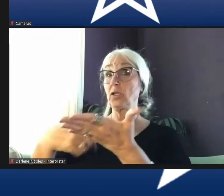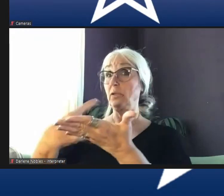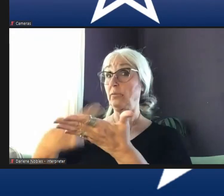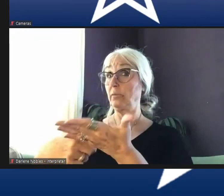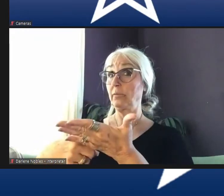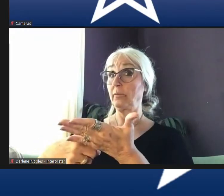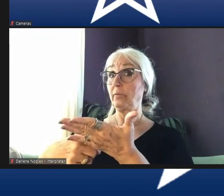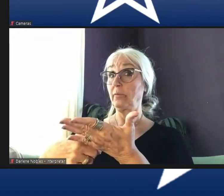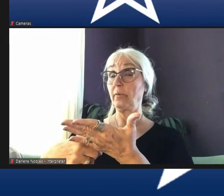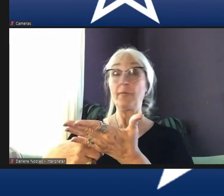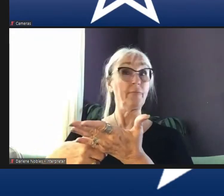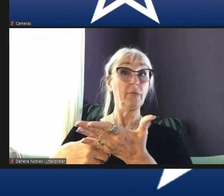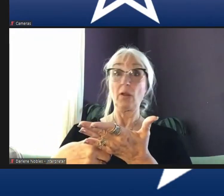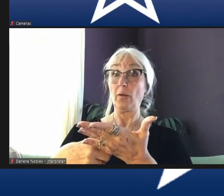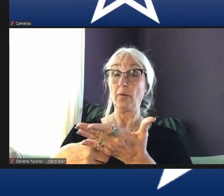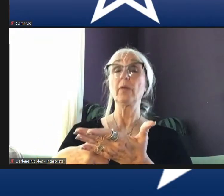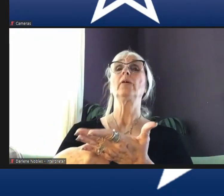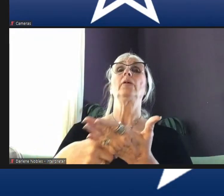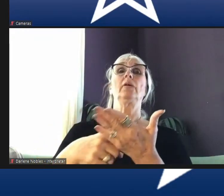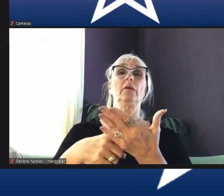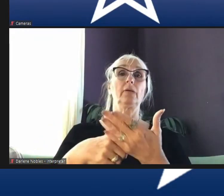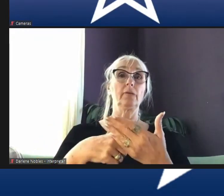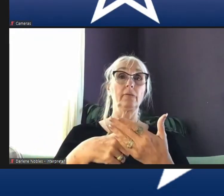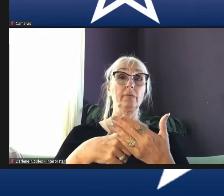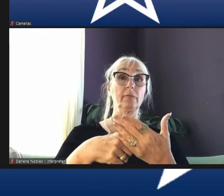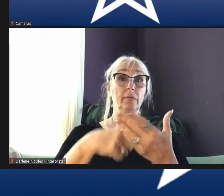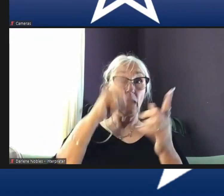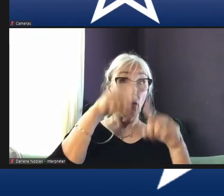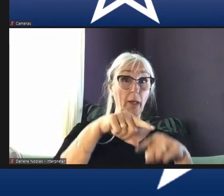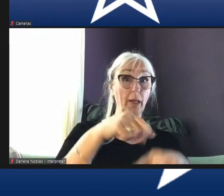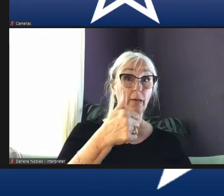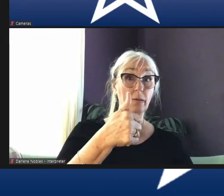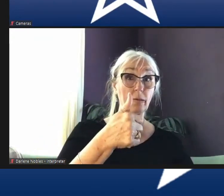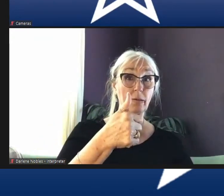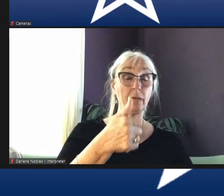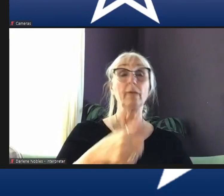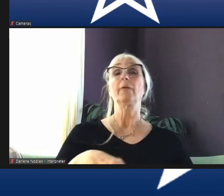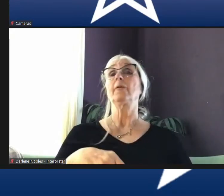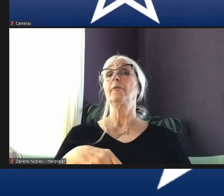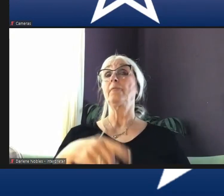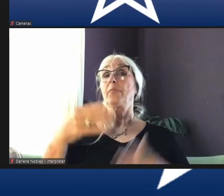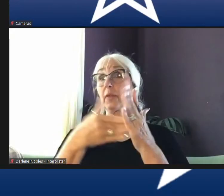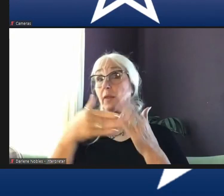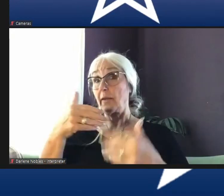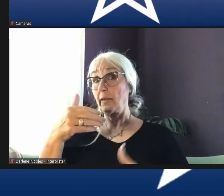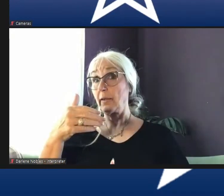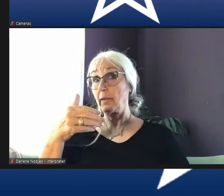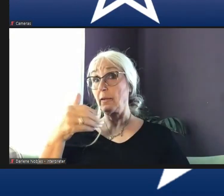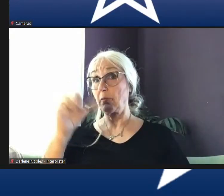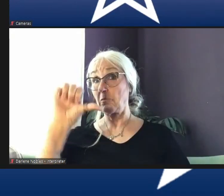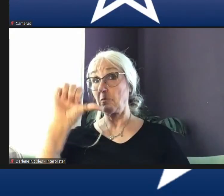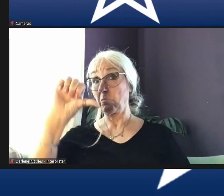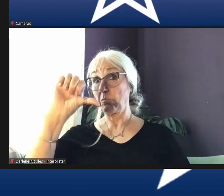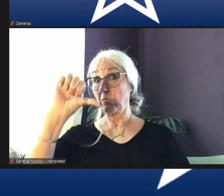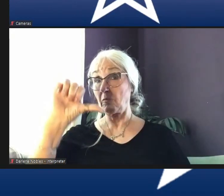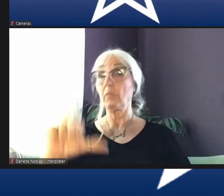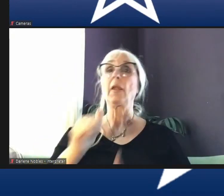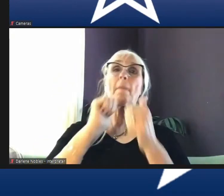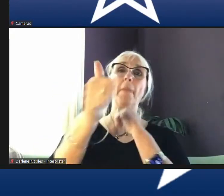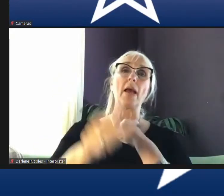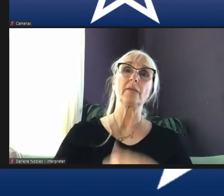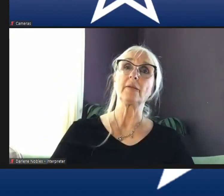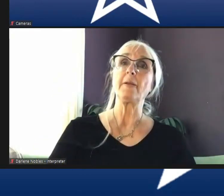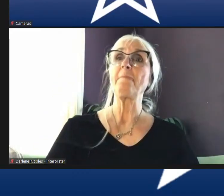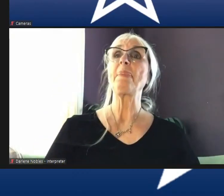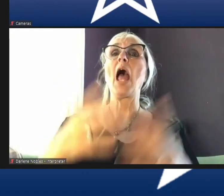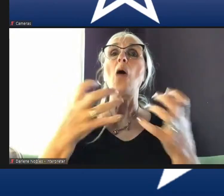discussion, all in favor say aye. Aye. Oppose? Pass. Judge, I did want to say one more